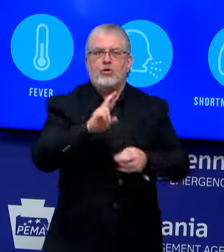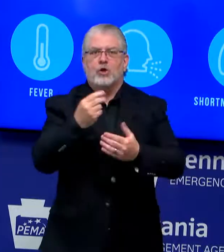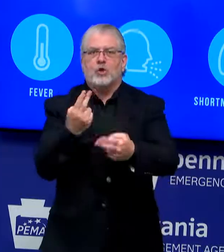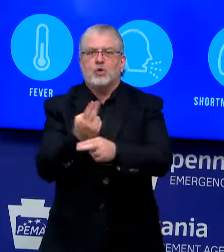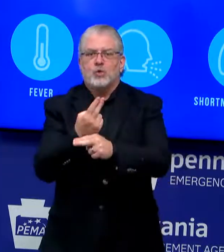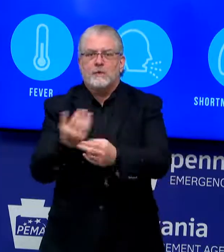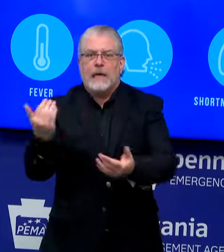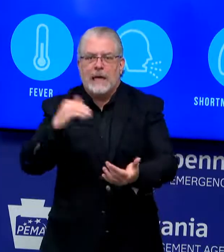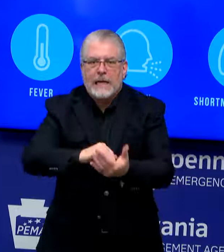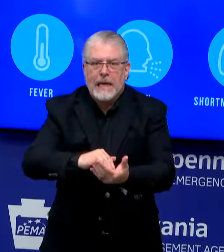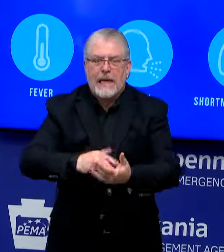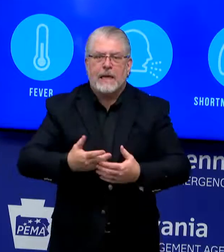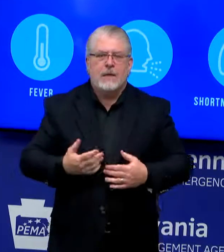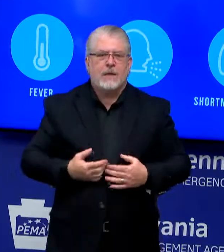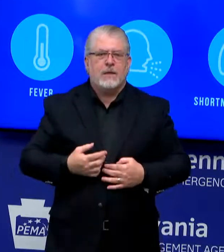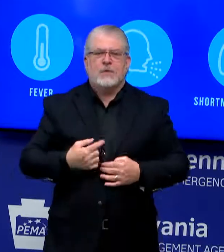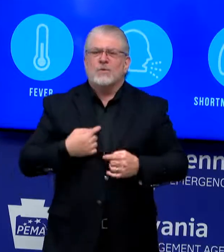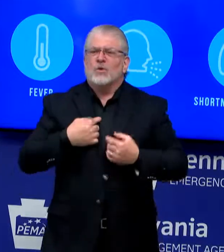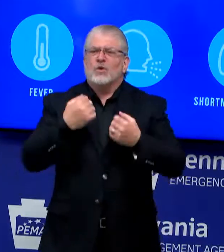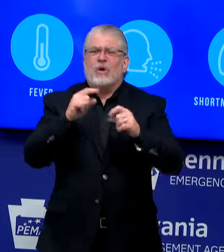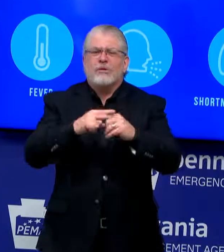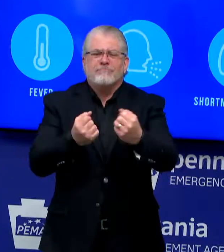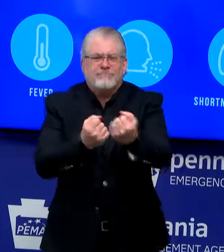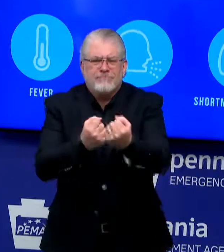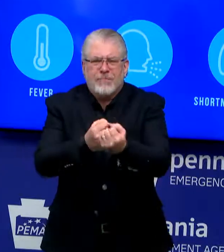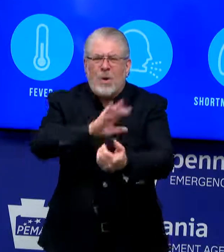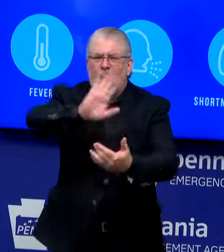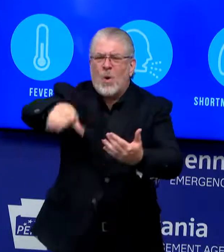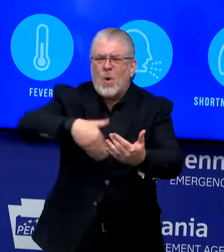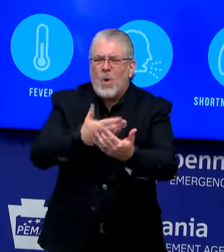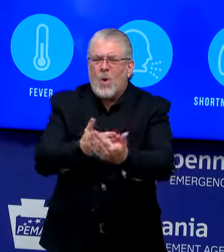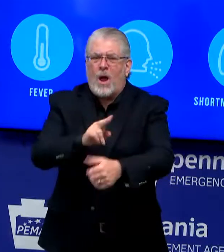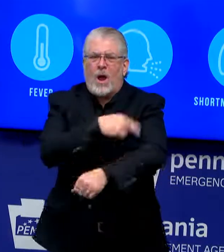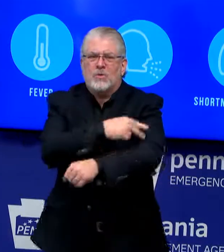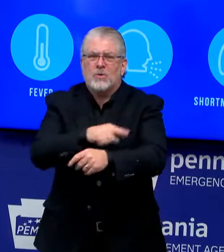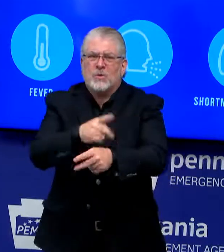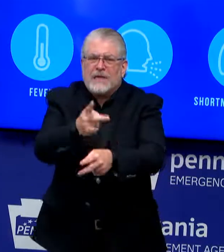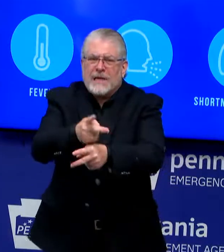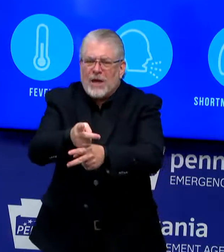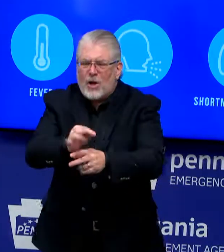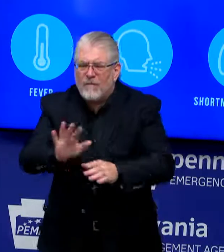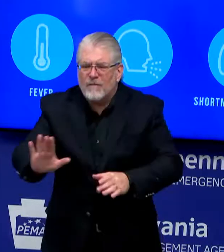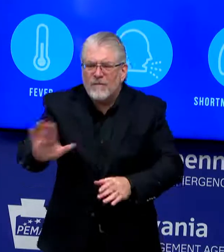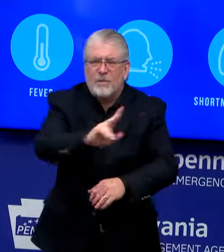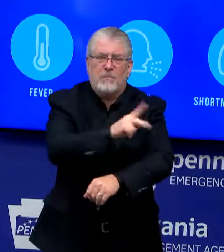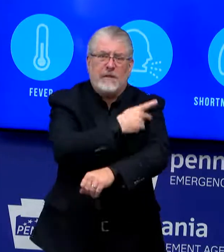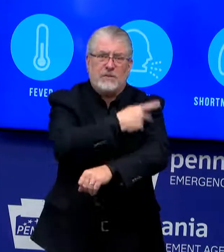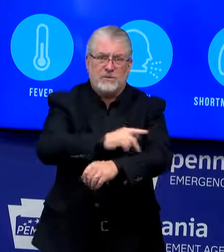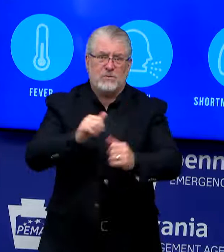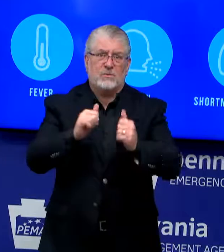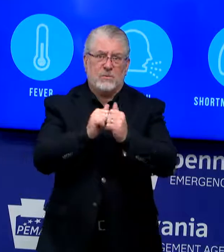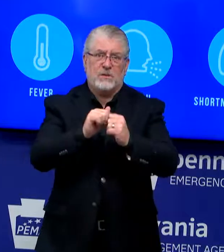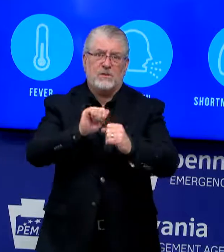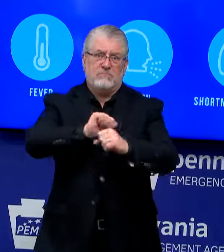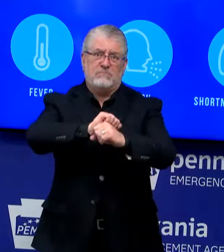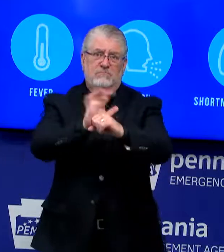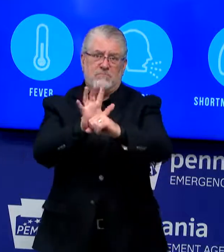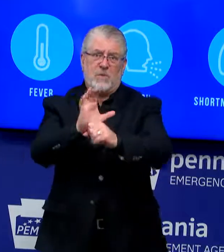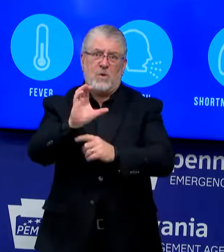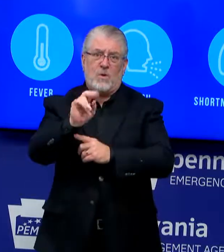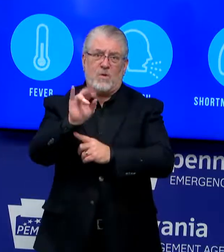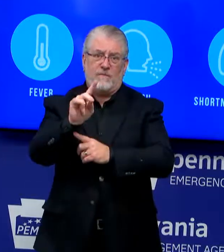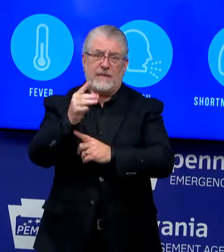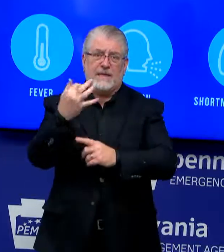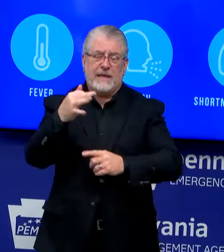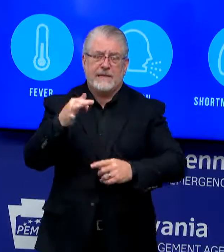virus. Secretary, we have a question from Spotlight PA regarding modeling. Their questions are